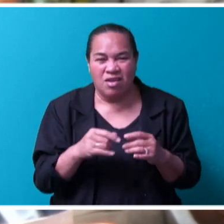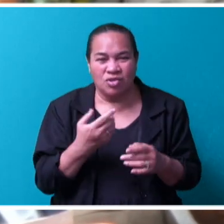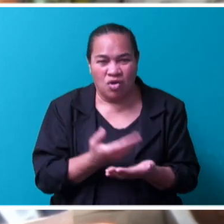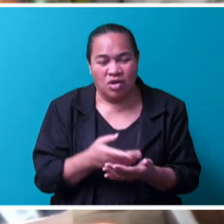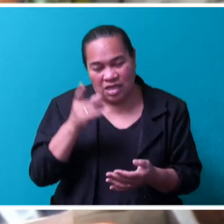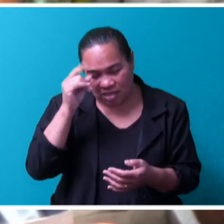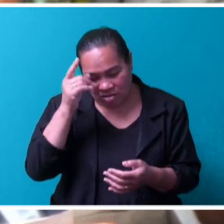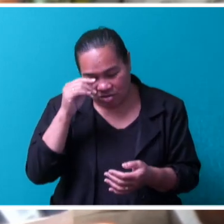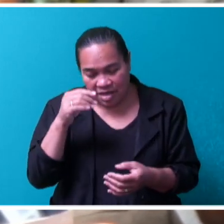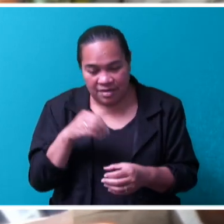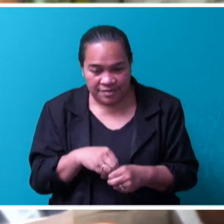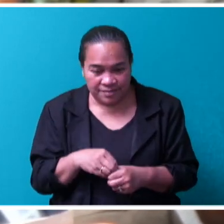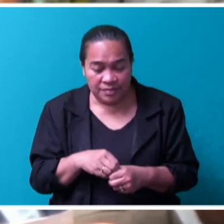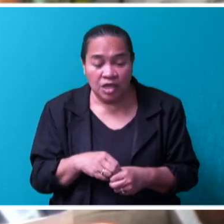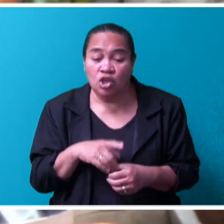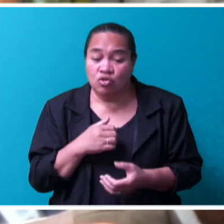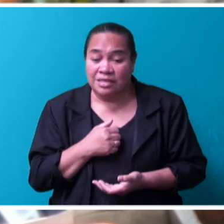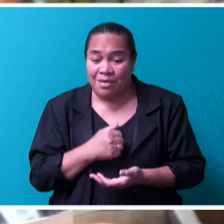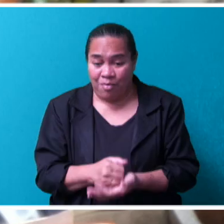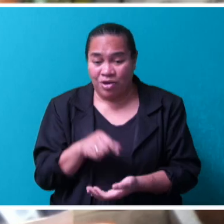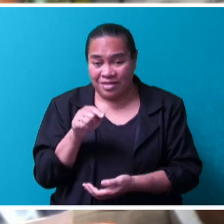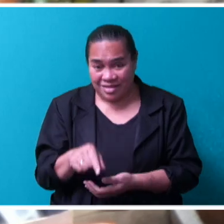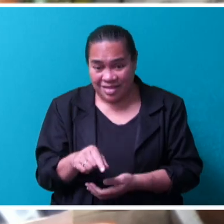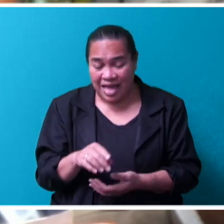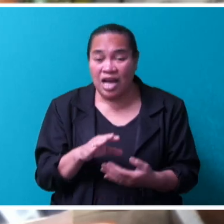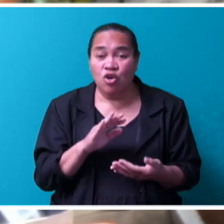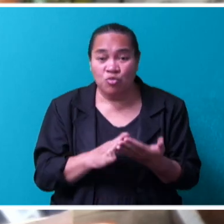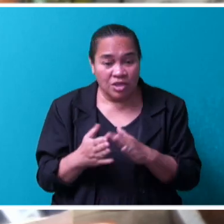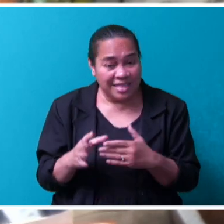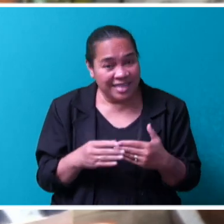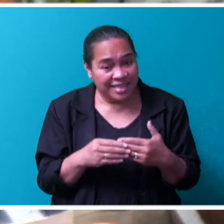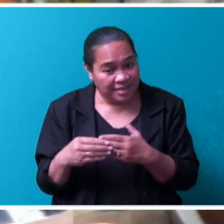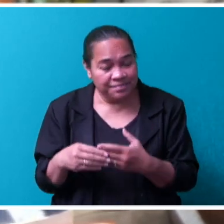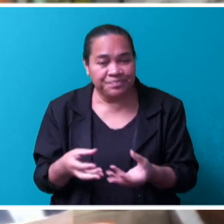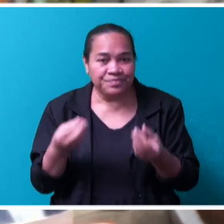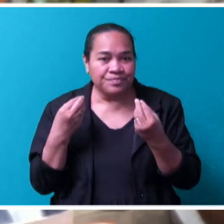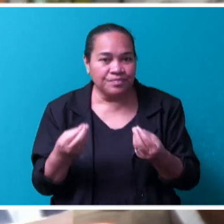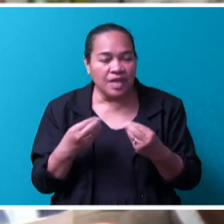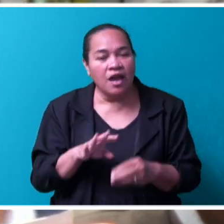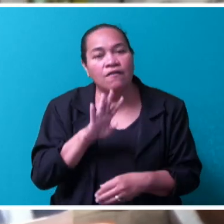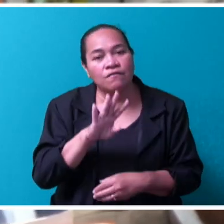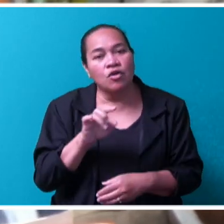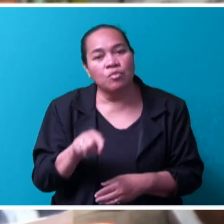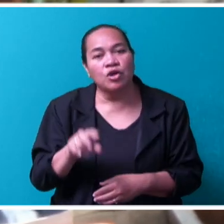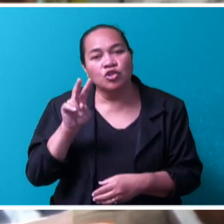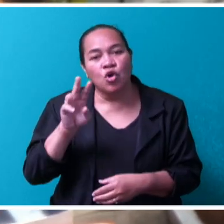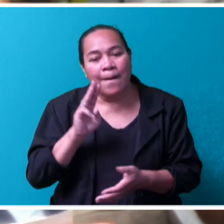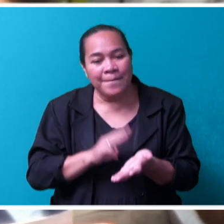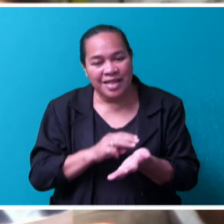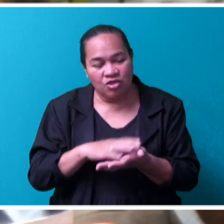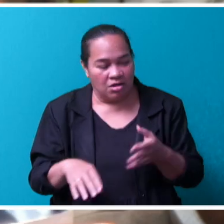to support the service of our traditional and community leaders, a total of 4.2 million is